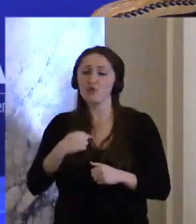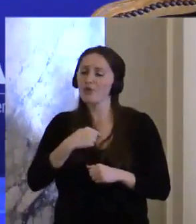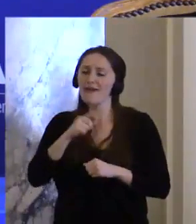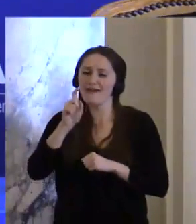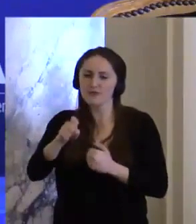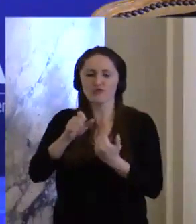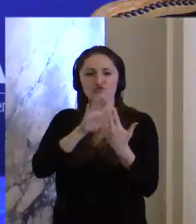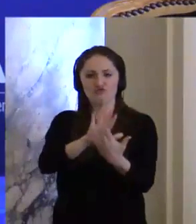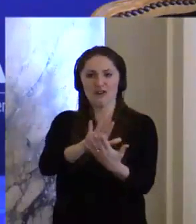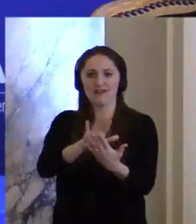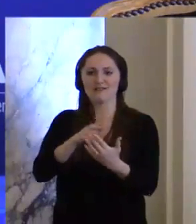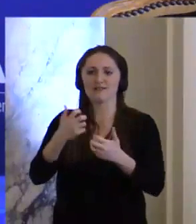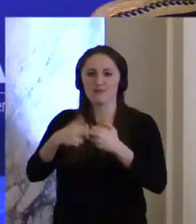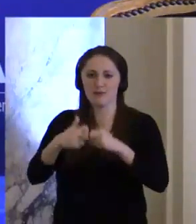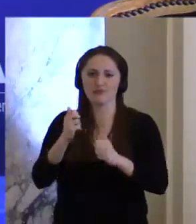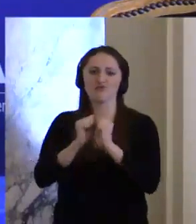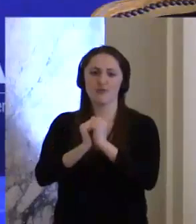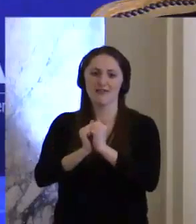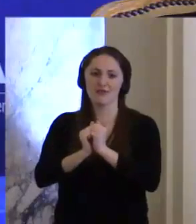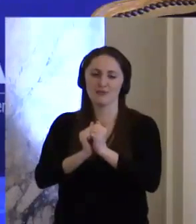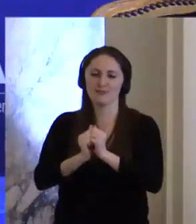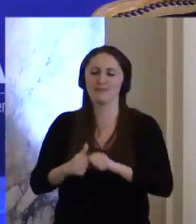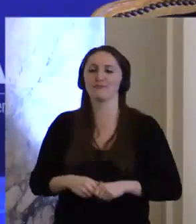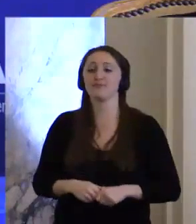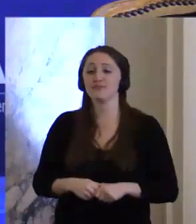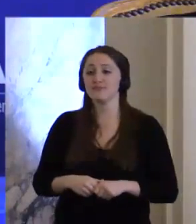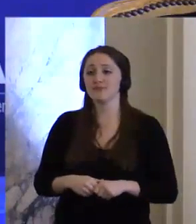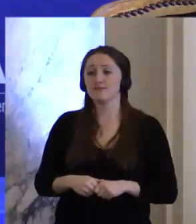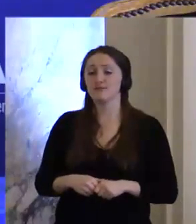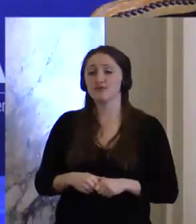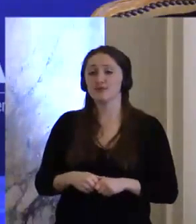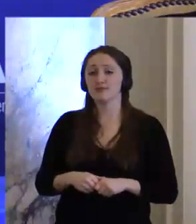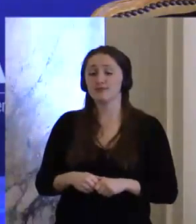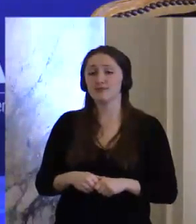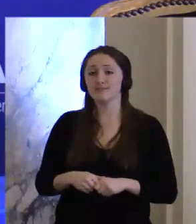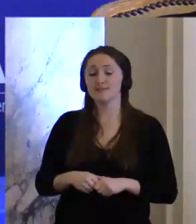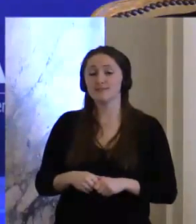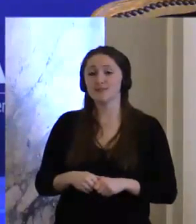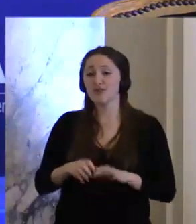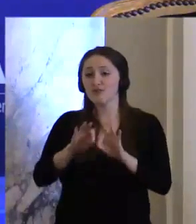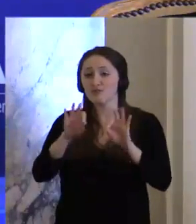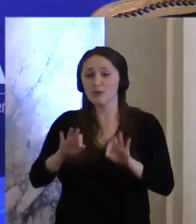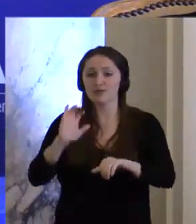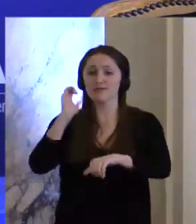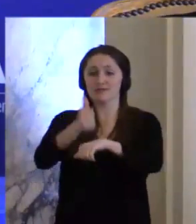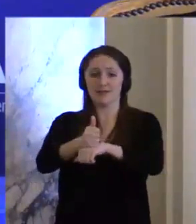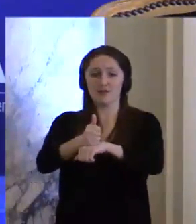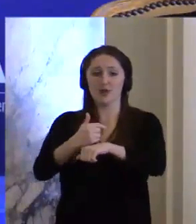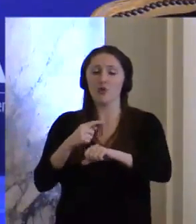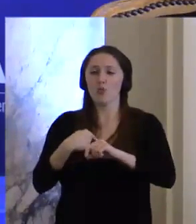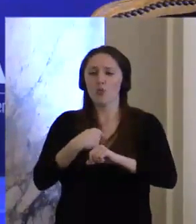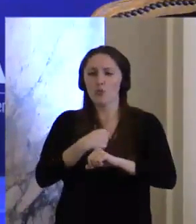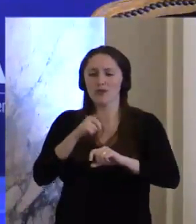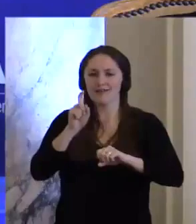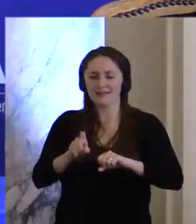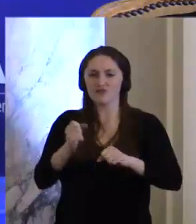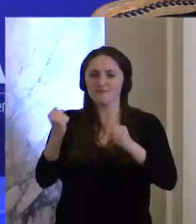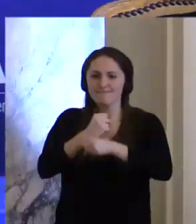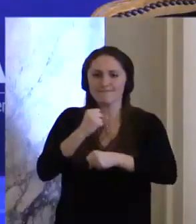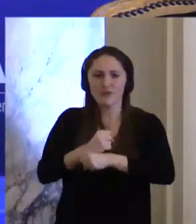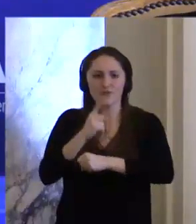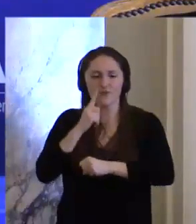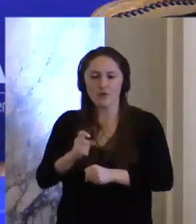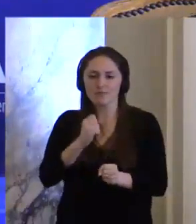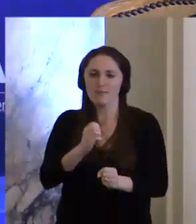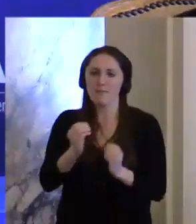the problems together. We have the frameworks established, and we should find other ways in which to strengthen their participation.